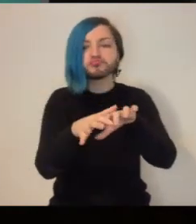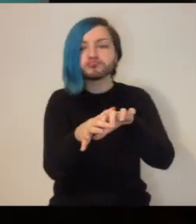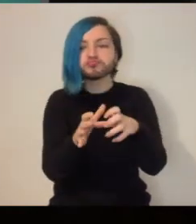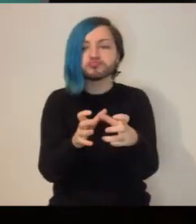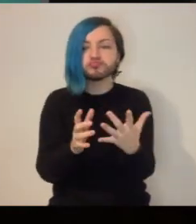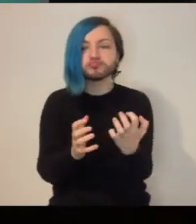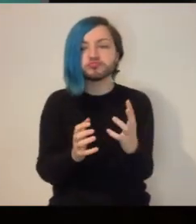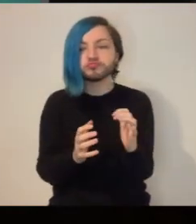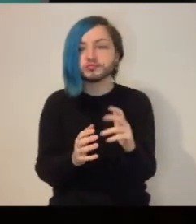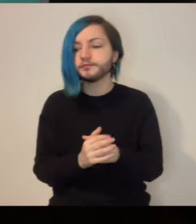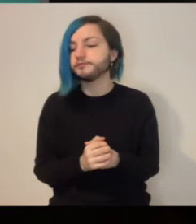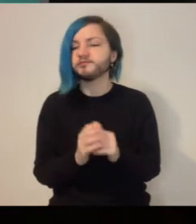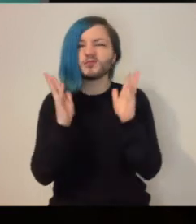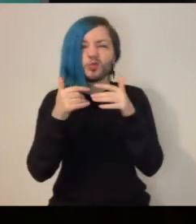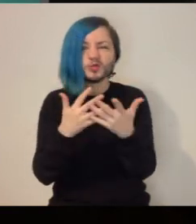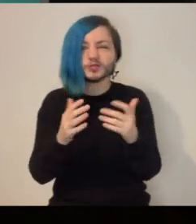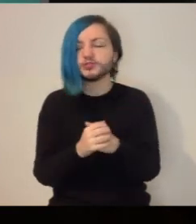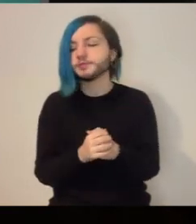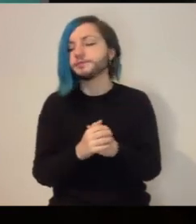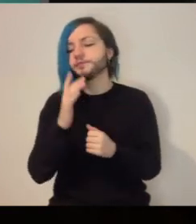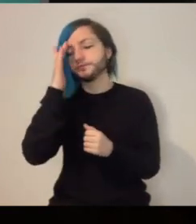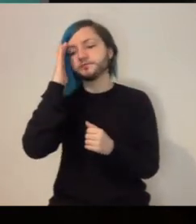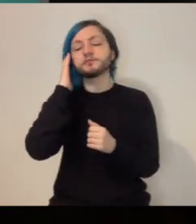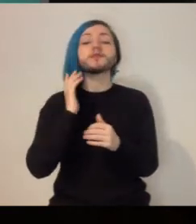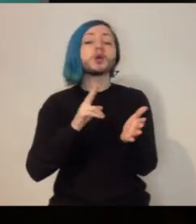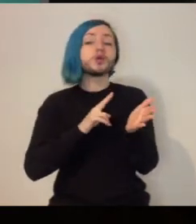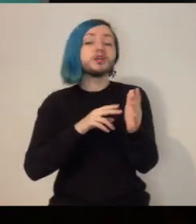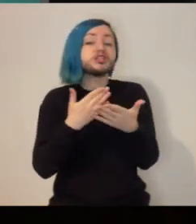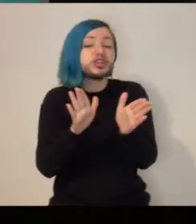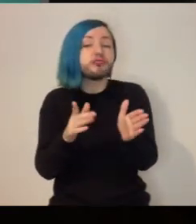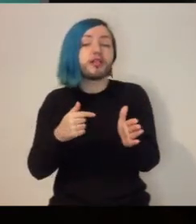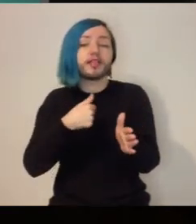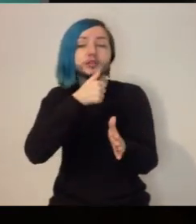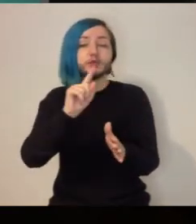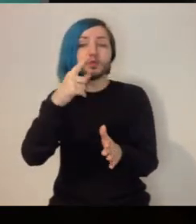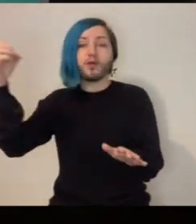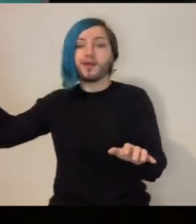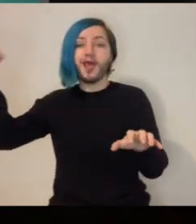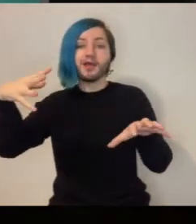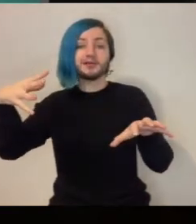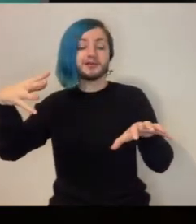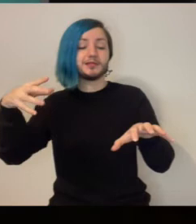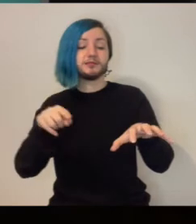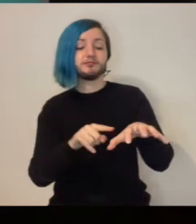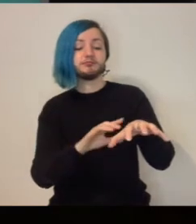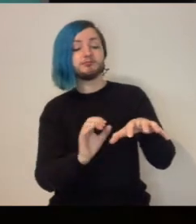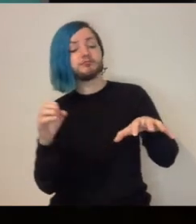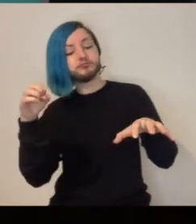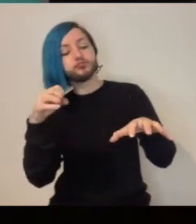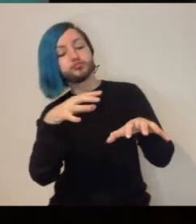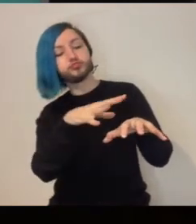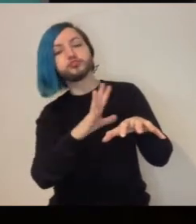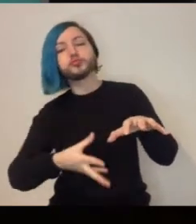other. Don't worry about it too much. I tend to use a single light source, generally coming in from the side. This